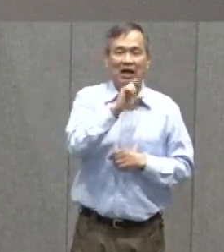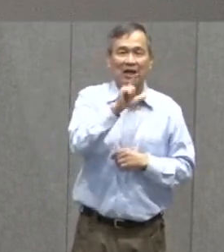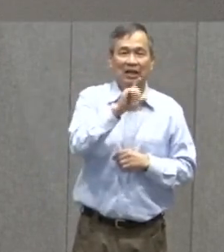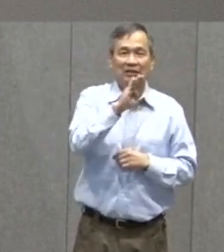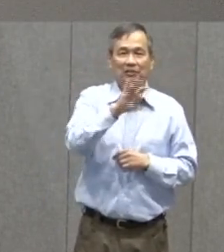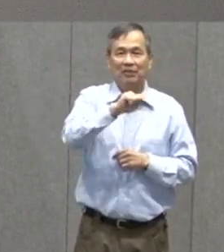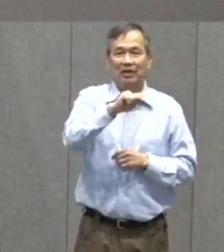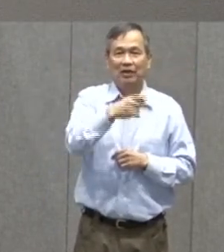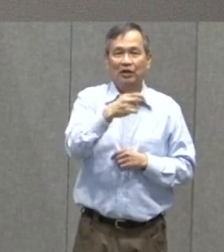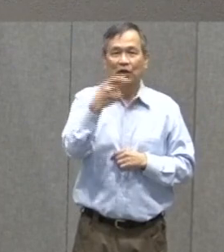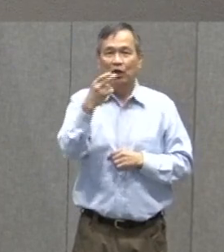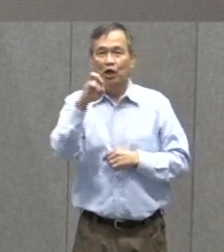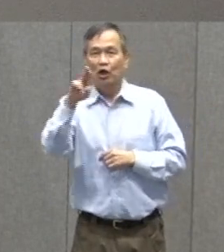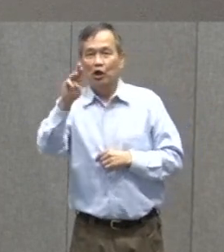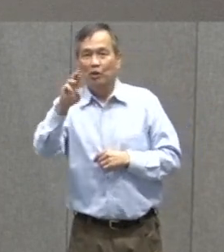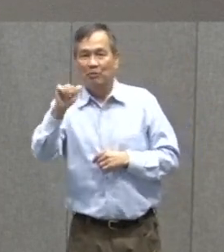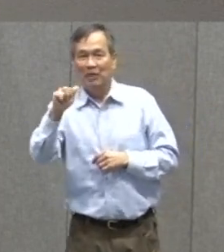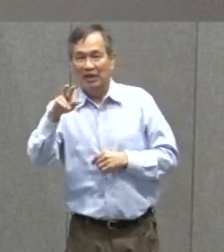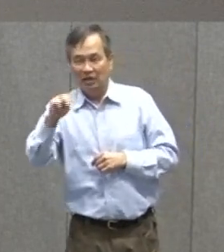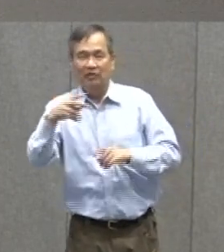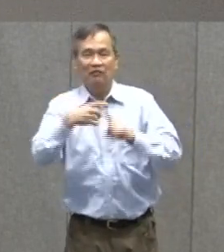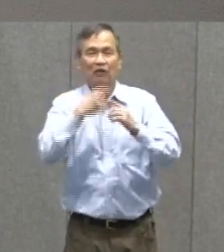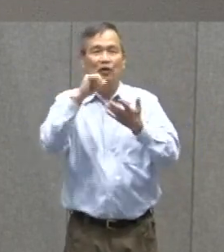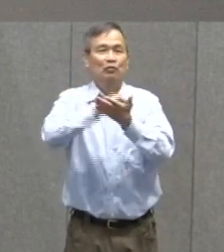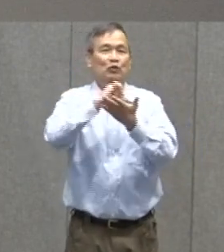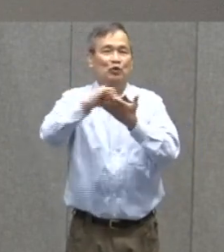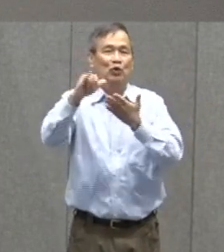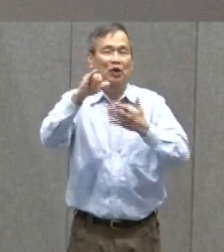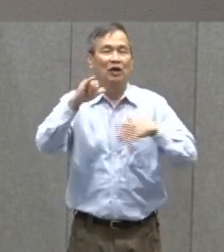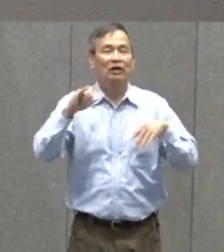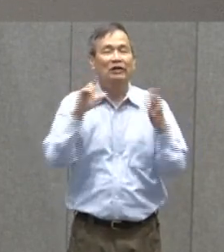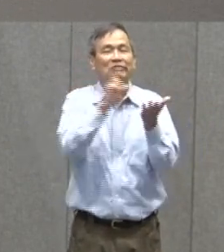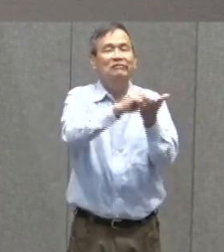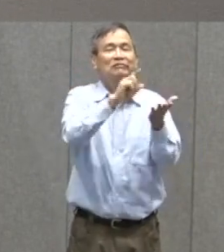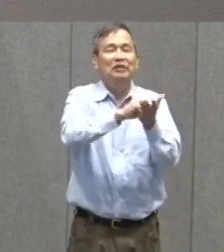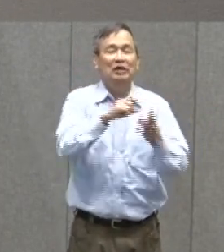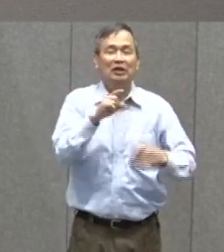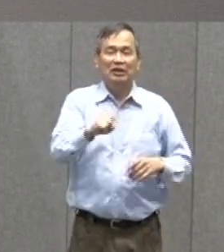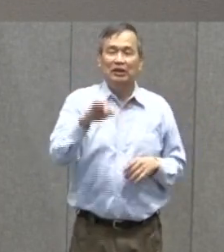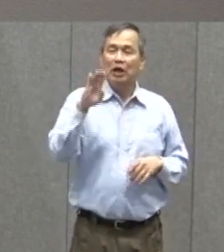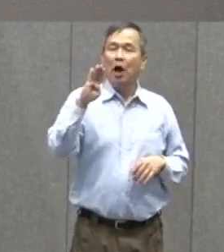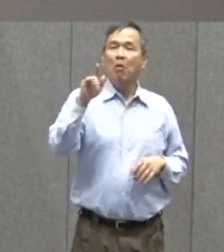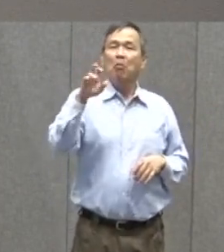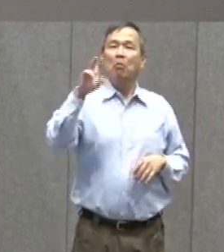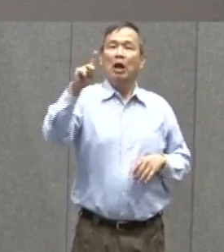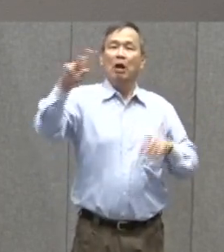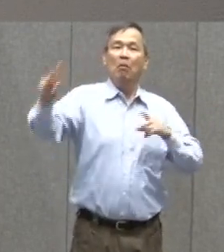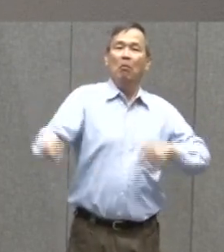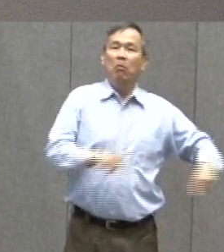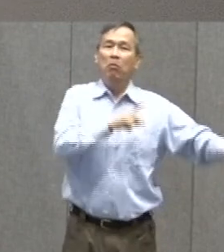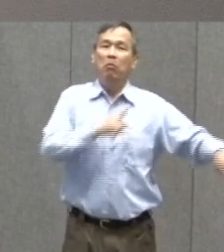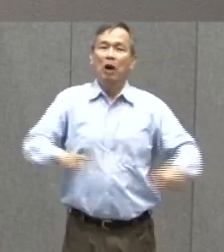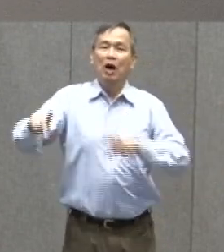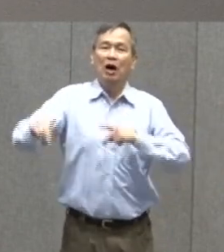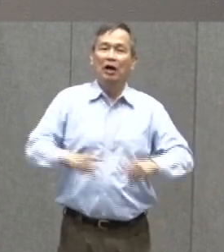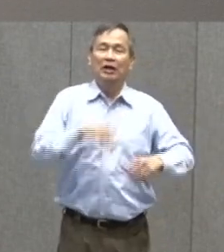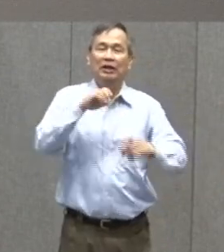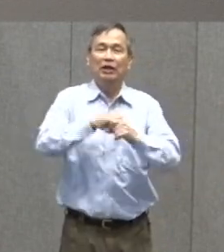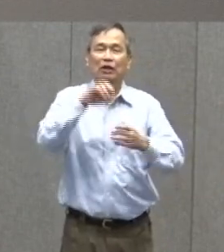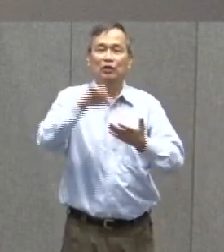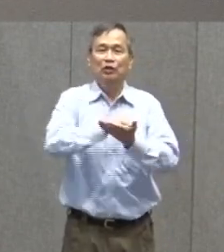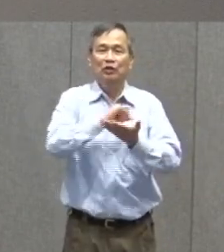York Times. This is a scene from New York City block party, a tradition that goes back as far as